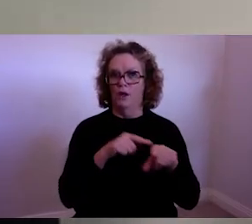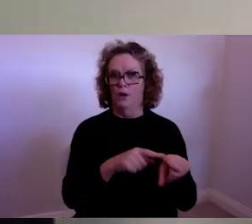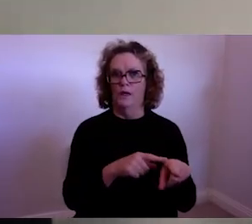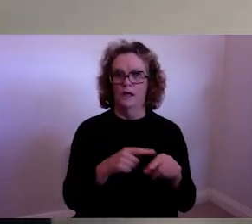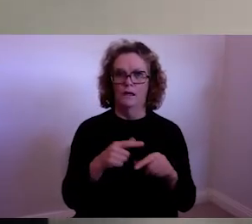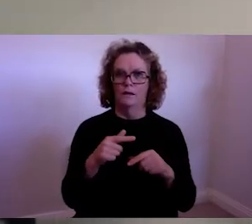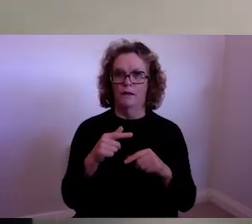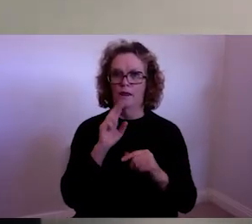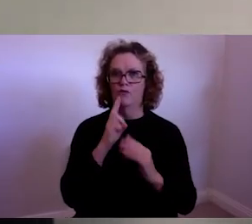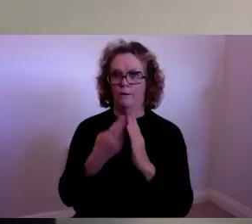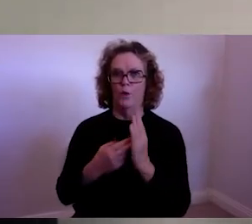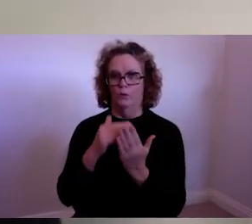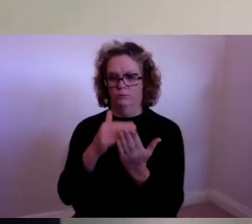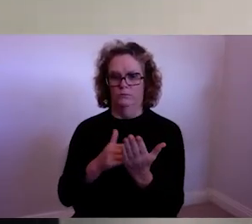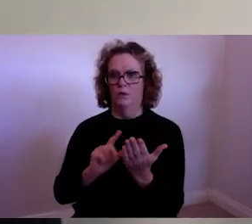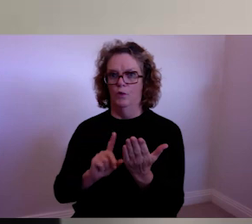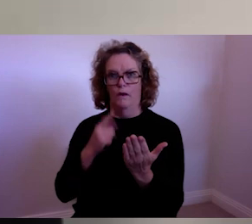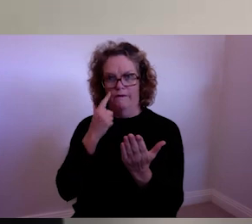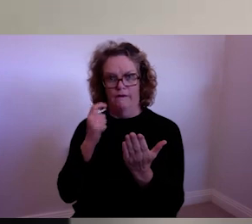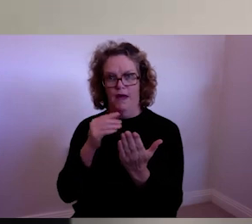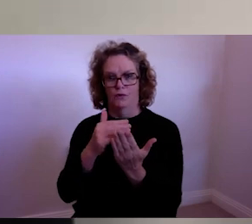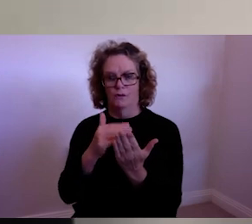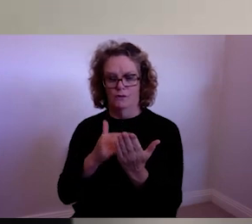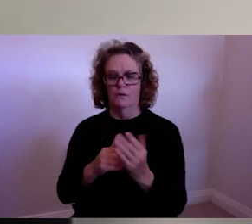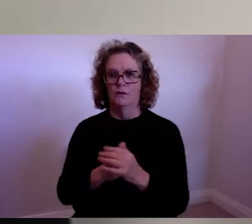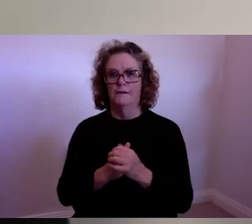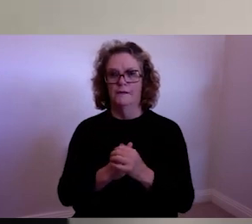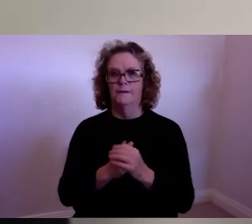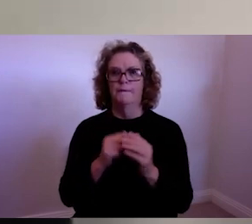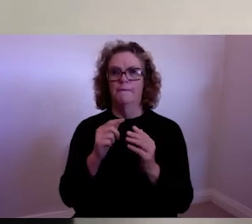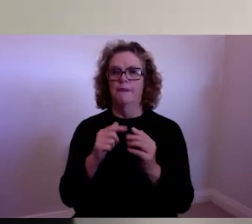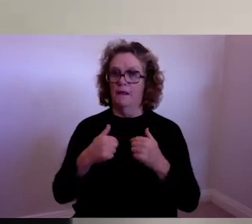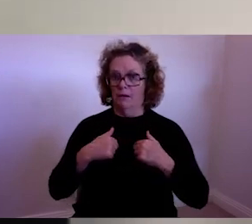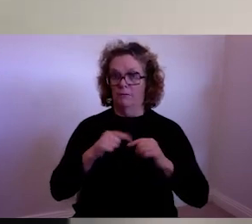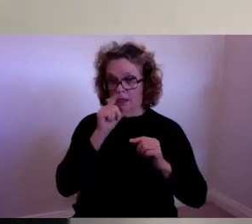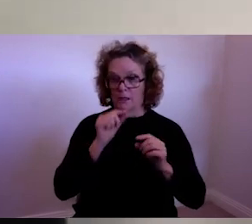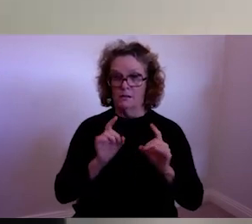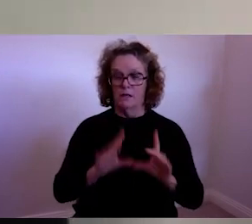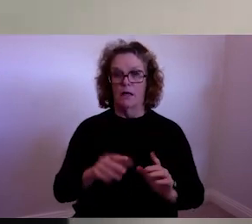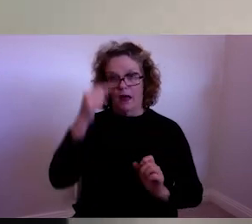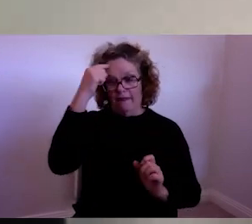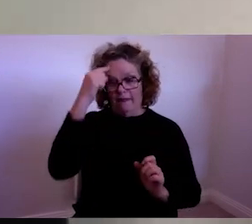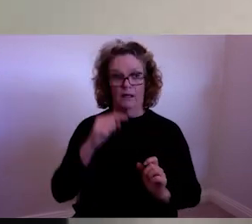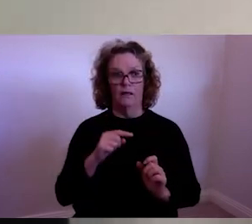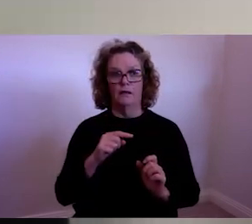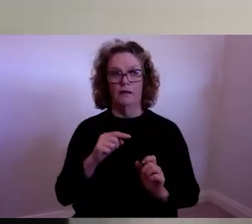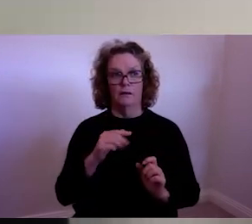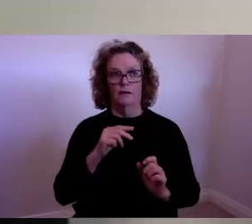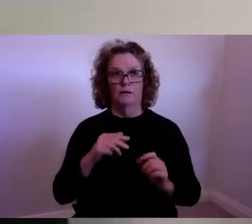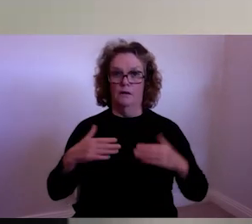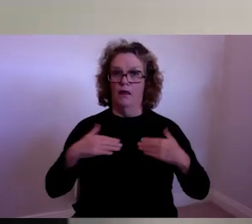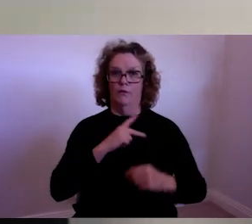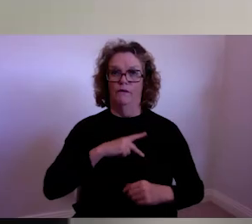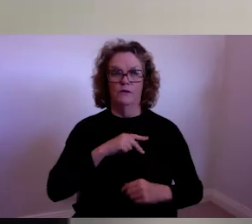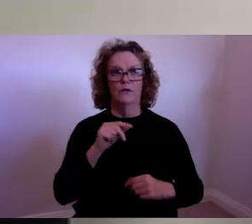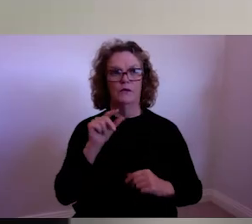think health professionals ought to be on the lookout for training that will build their skills, their